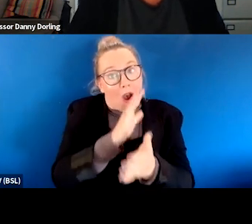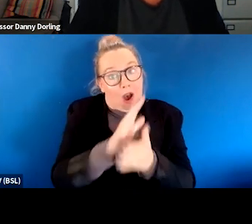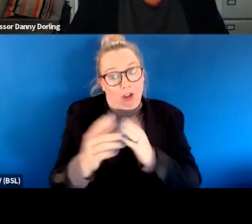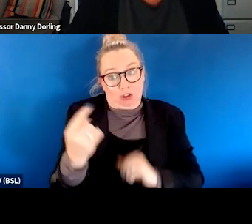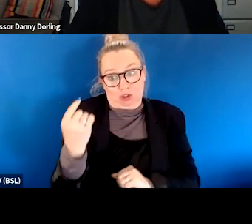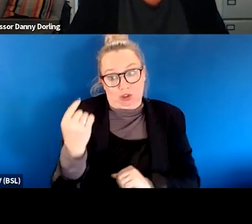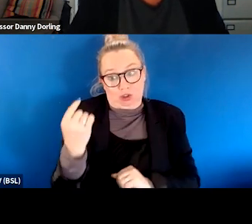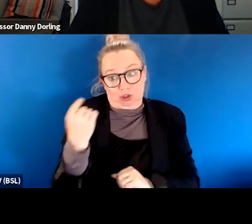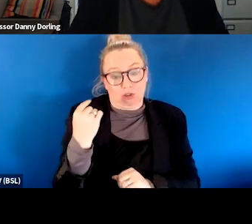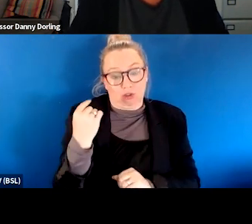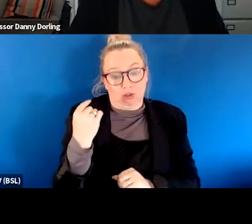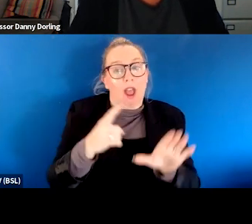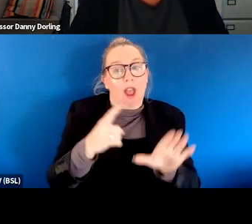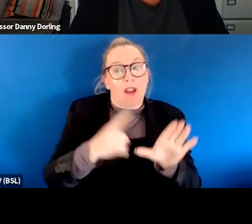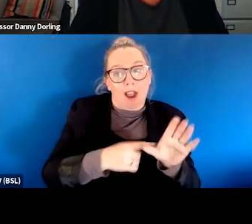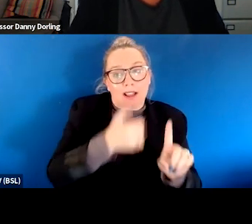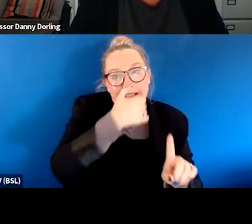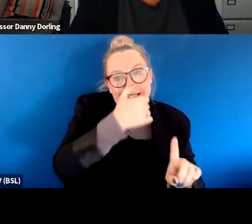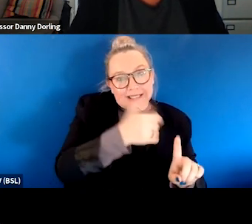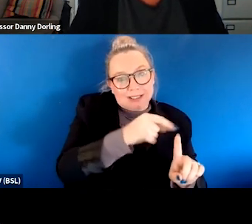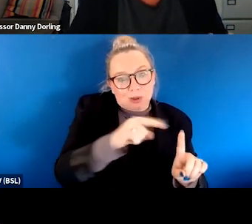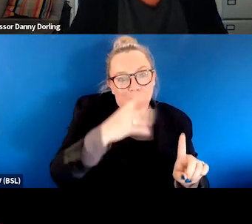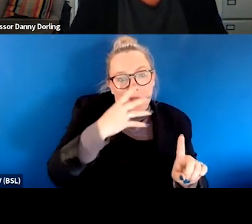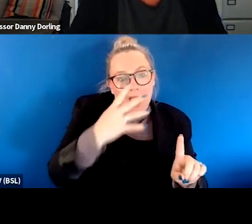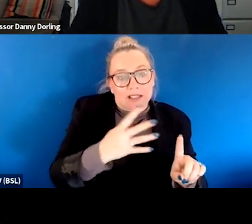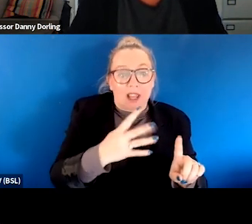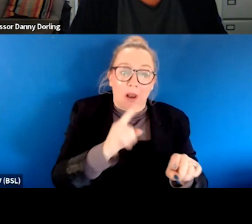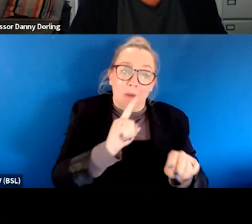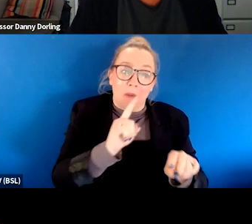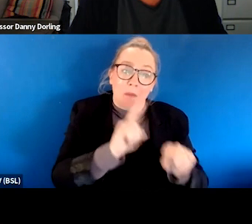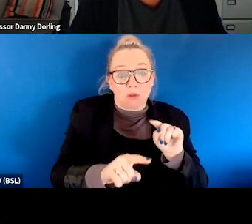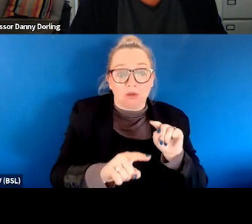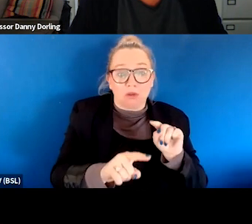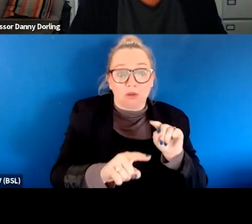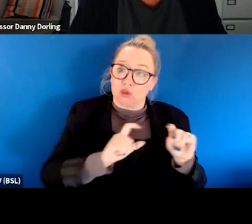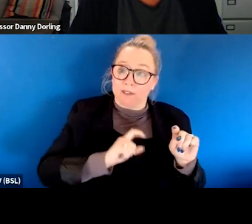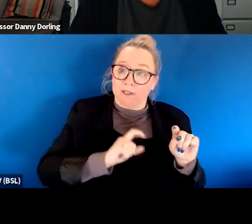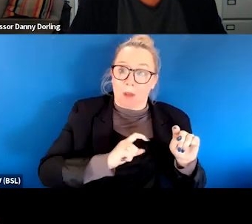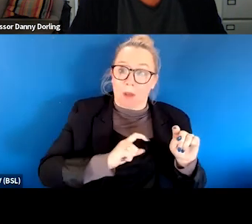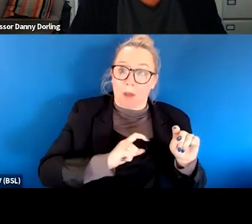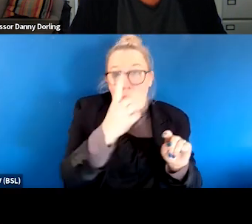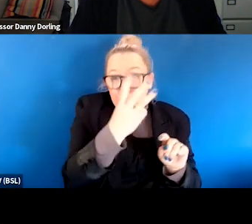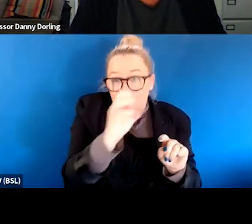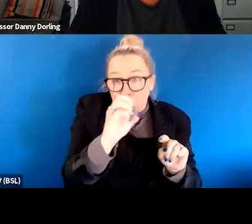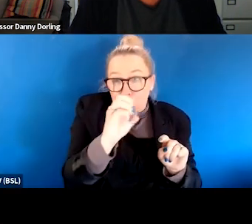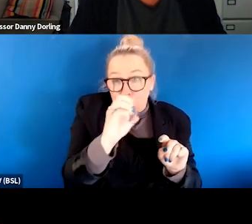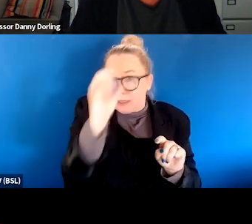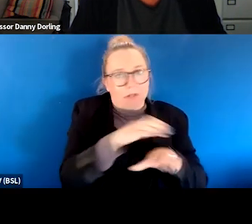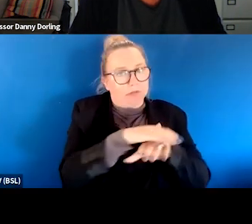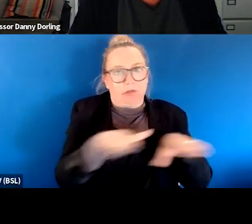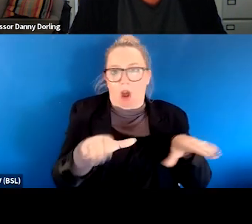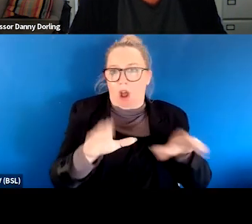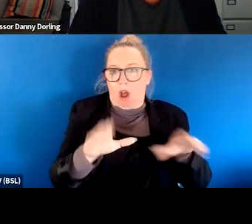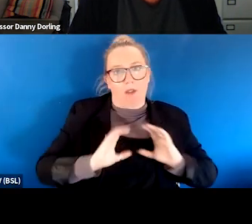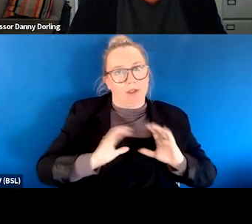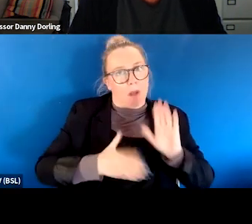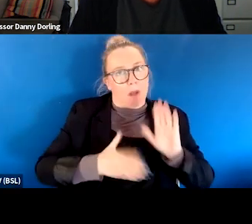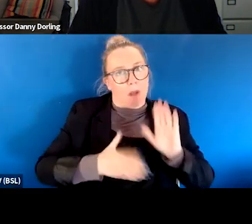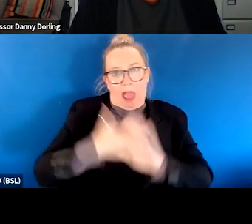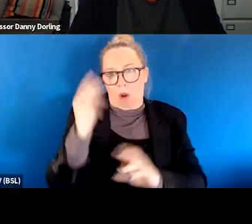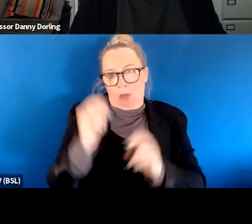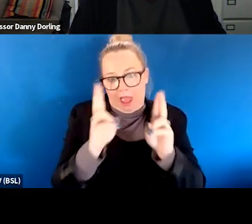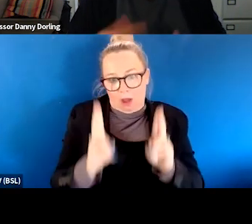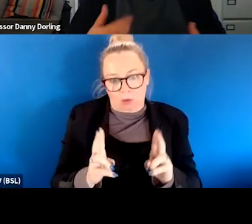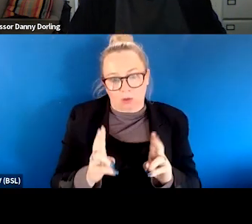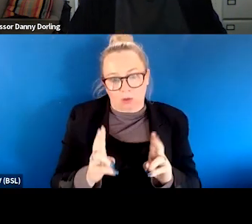the youngest age group, 16 to 29, most comfortable, but still 30% of them not comfortable, very comfortable. And the